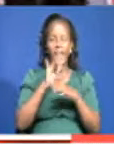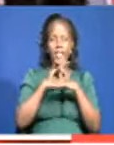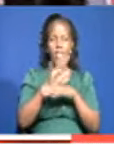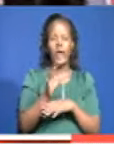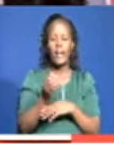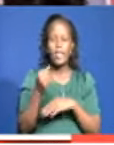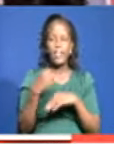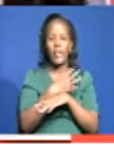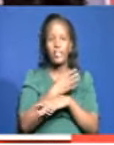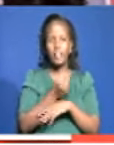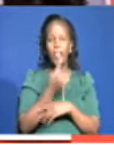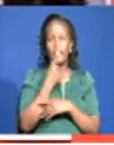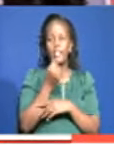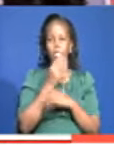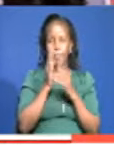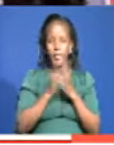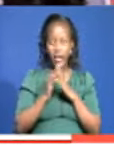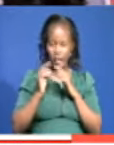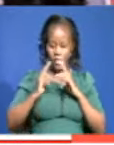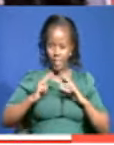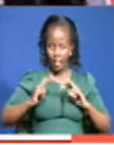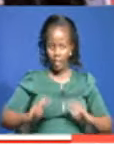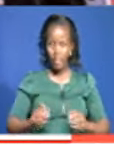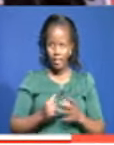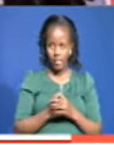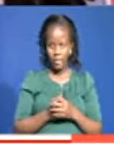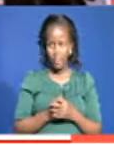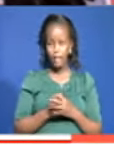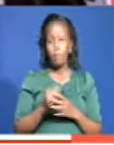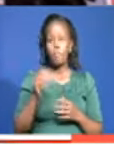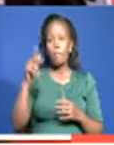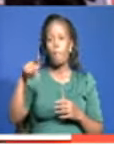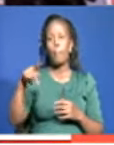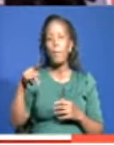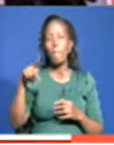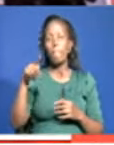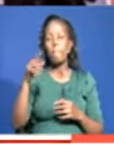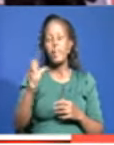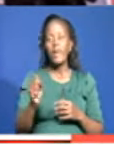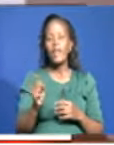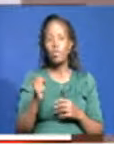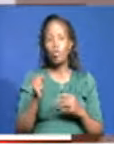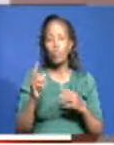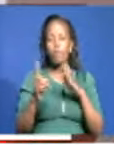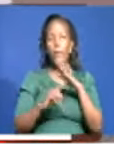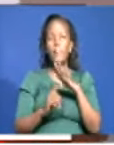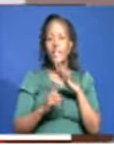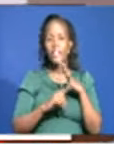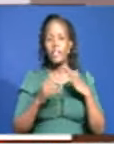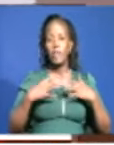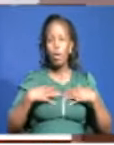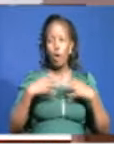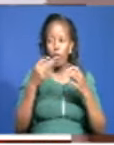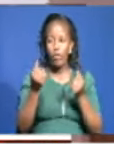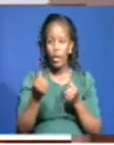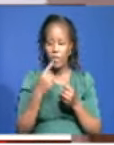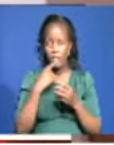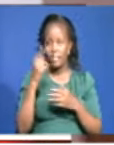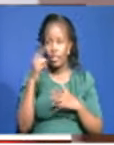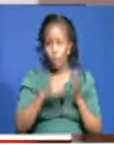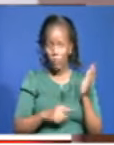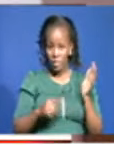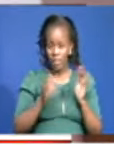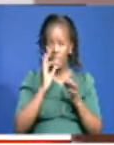treatment. Speaking after launching the new center, Principal Secretary of Health Susan Mochache says that with early